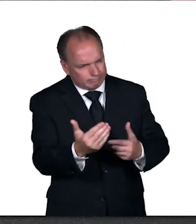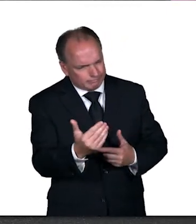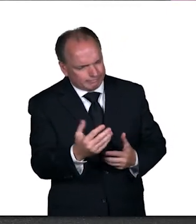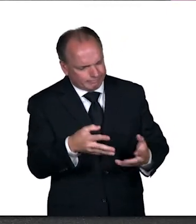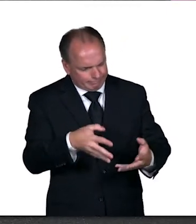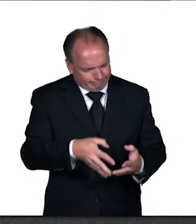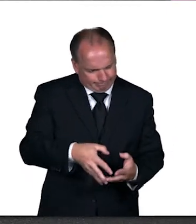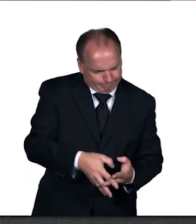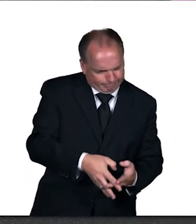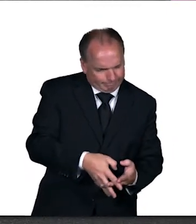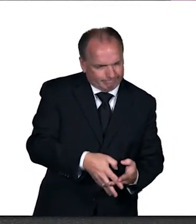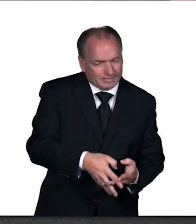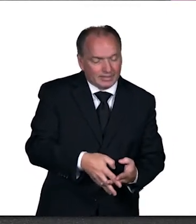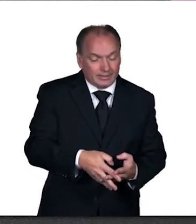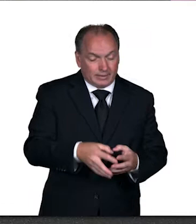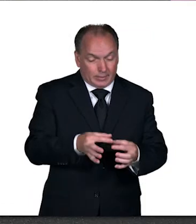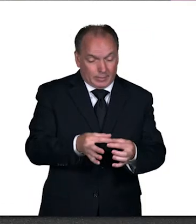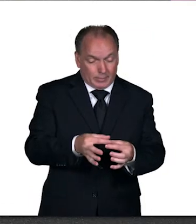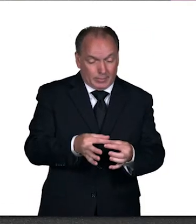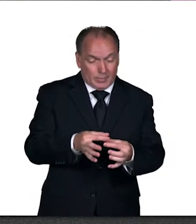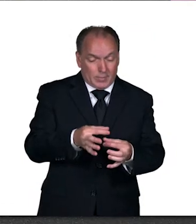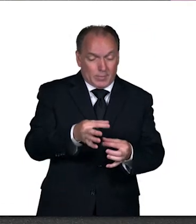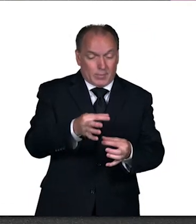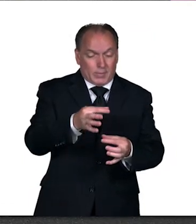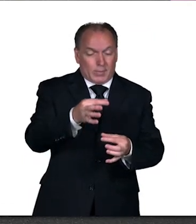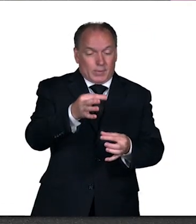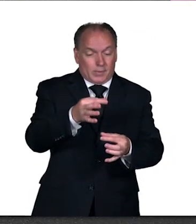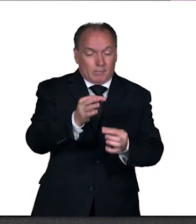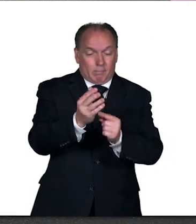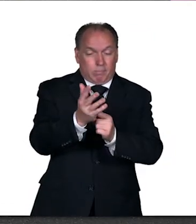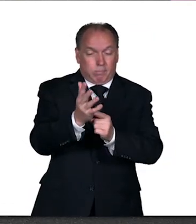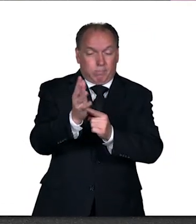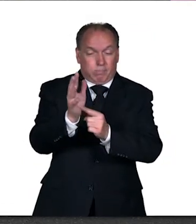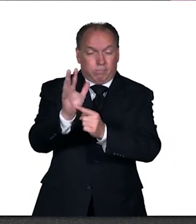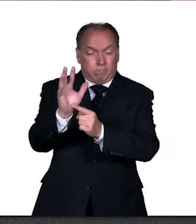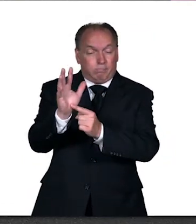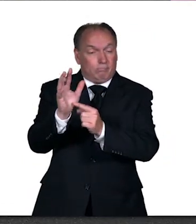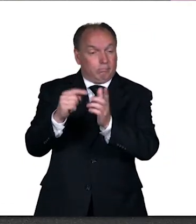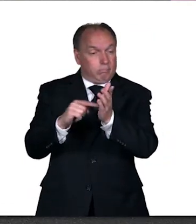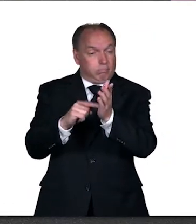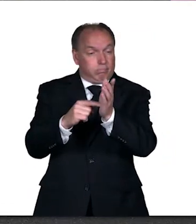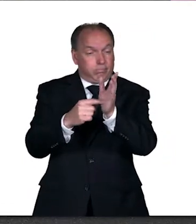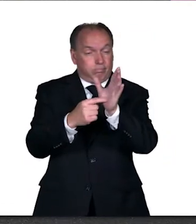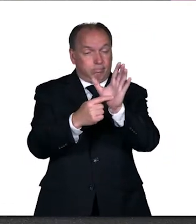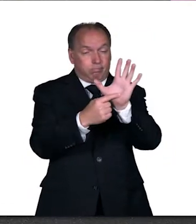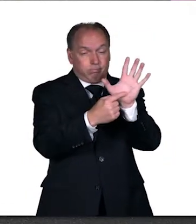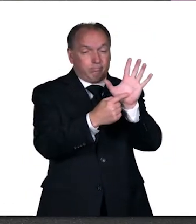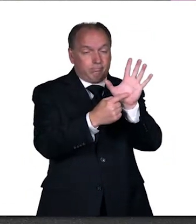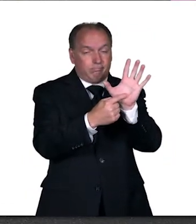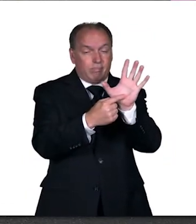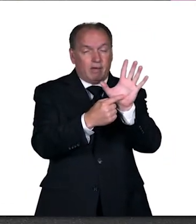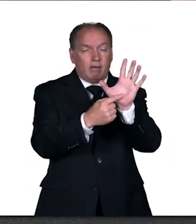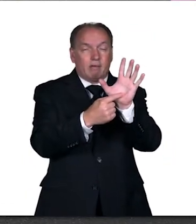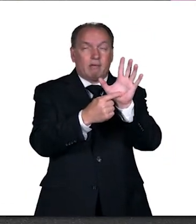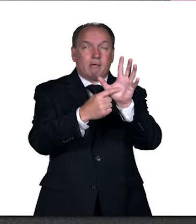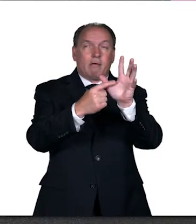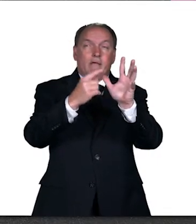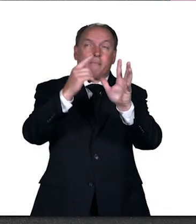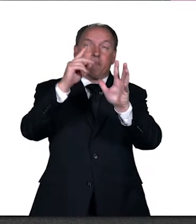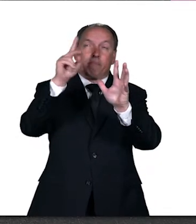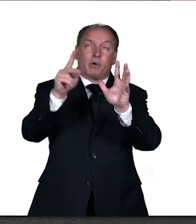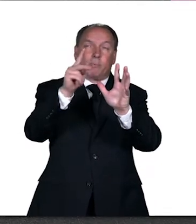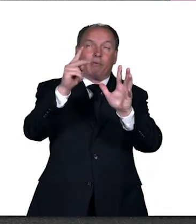a stem. Then we have two leaves and a big